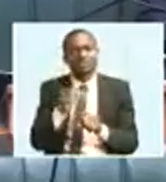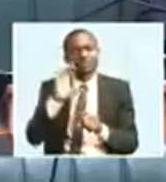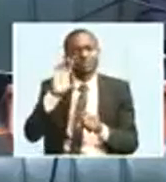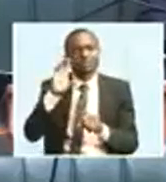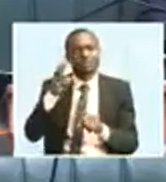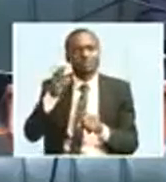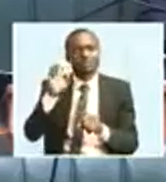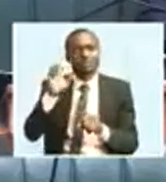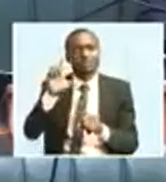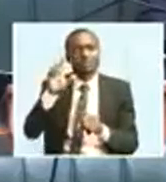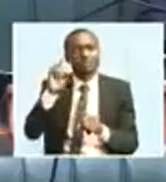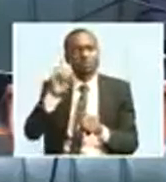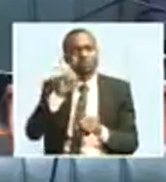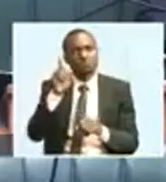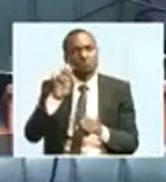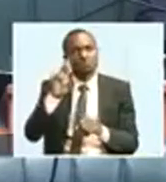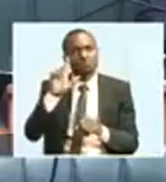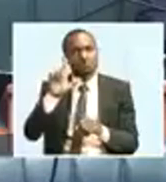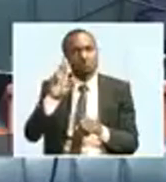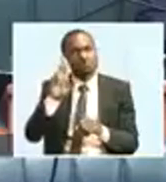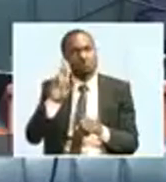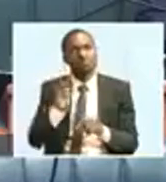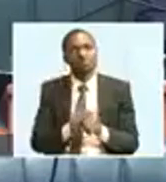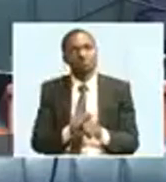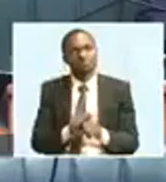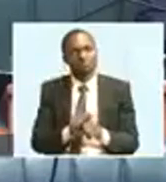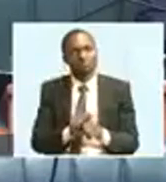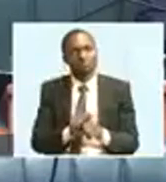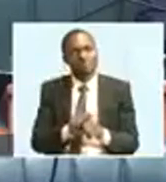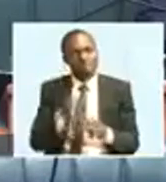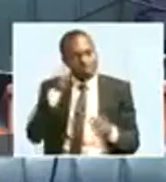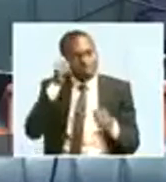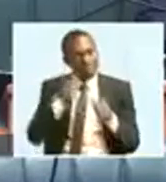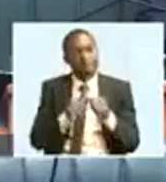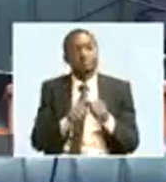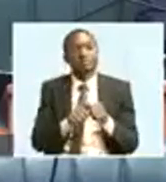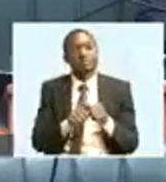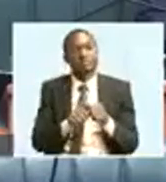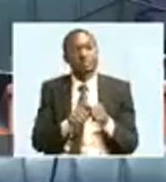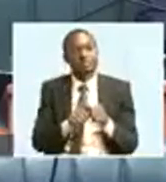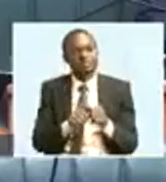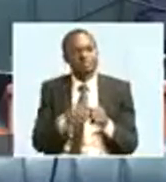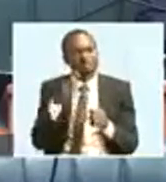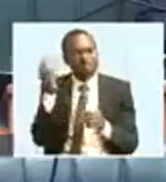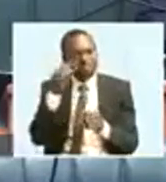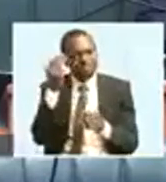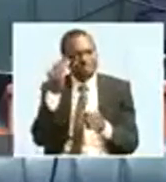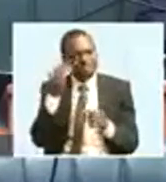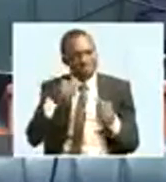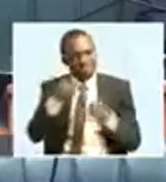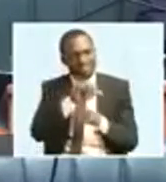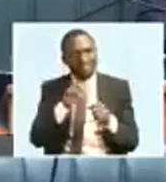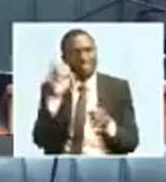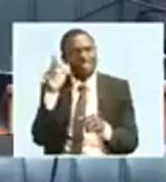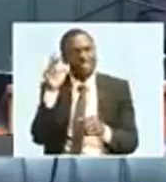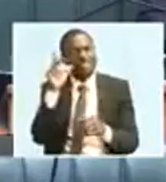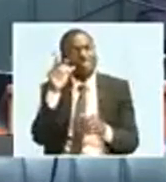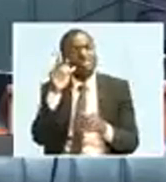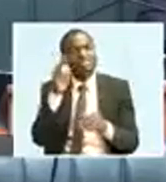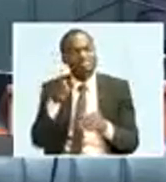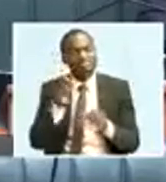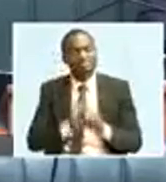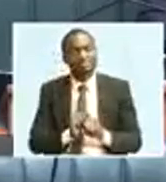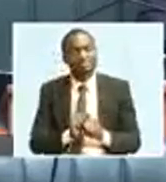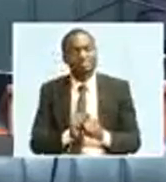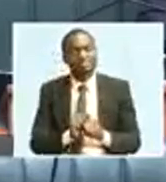Chelo Zulu confirmed the incident on Wednesday around 13 hours.